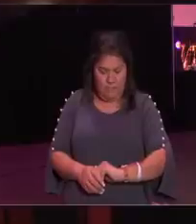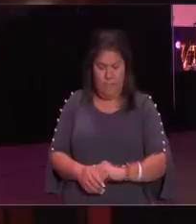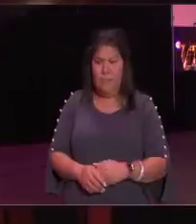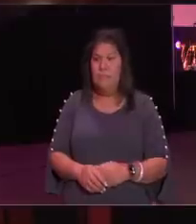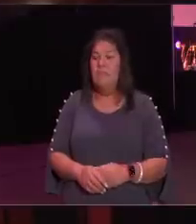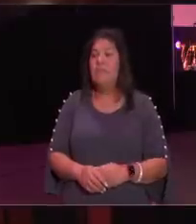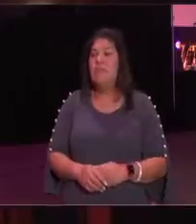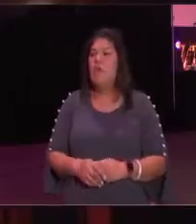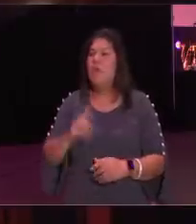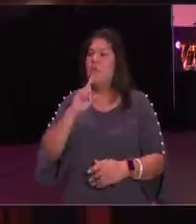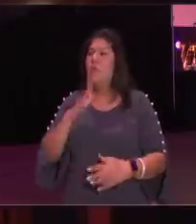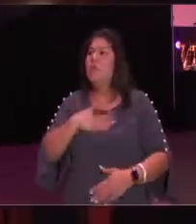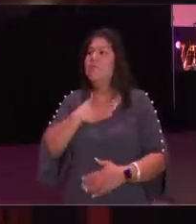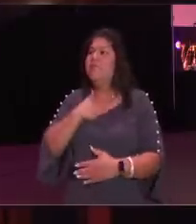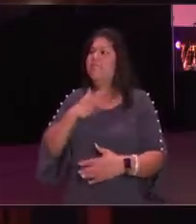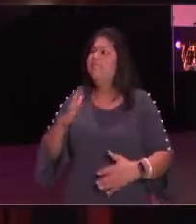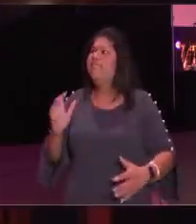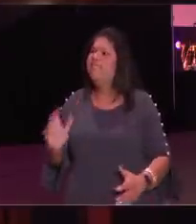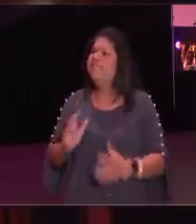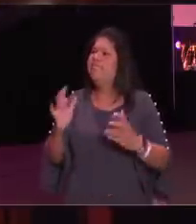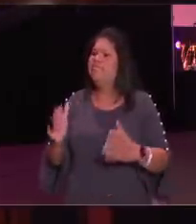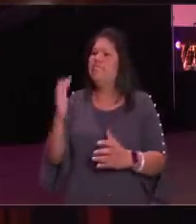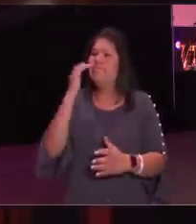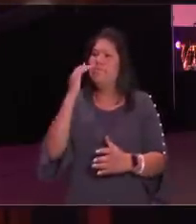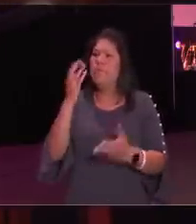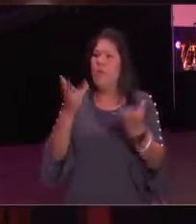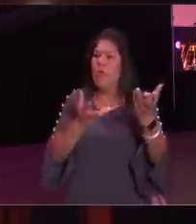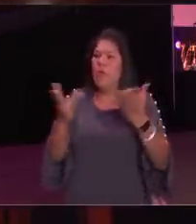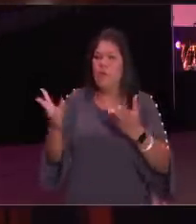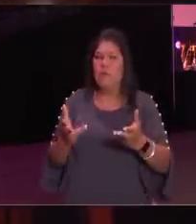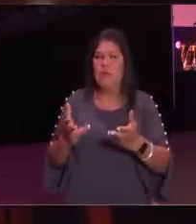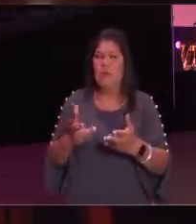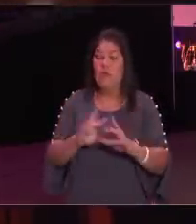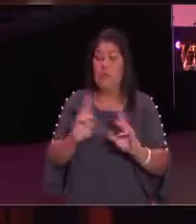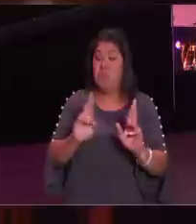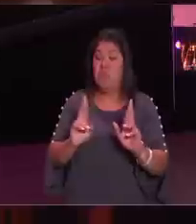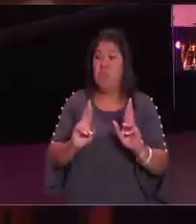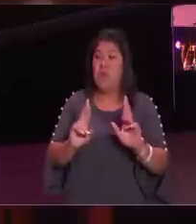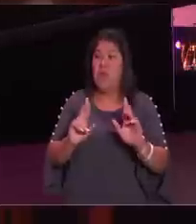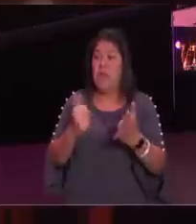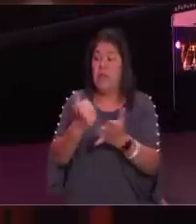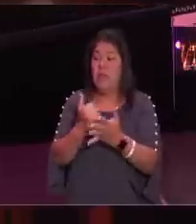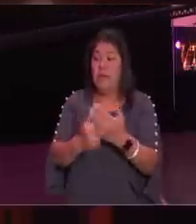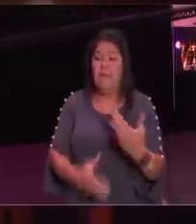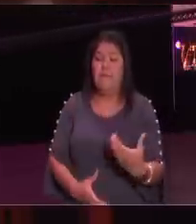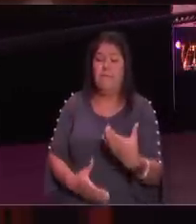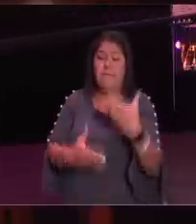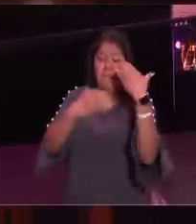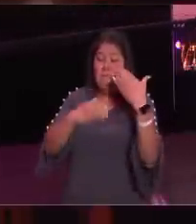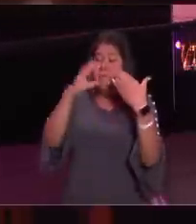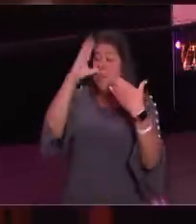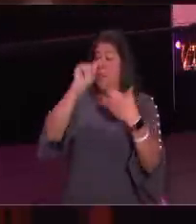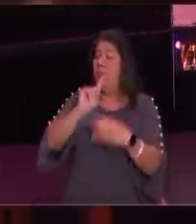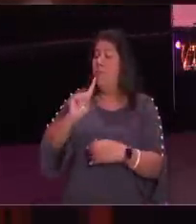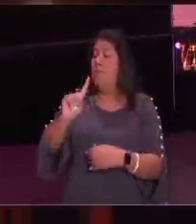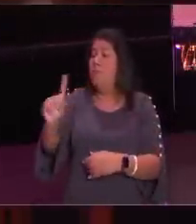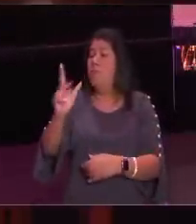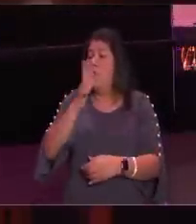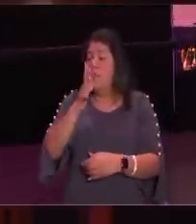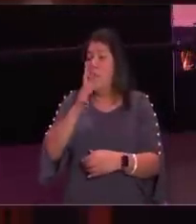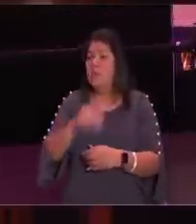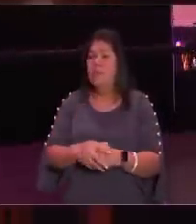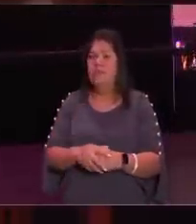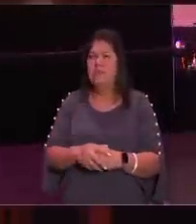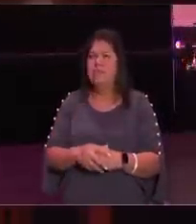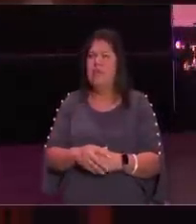It's encouraging to know that there was a servant that was willing to help carry the boy to his mother. I